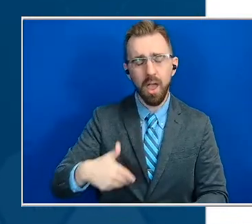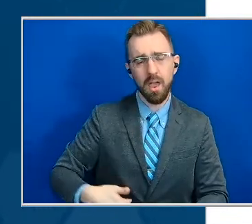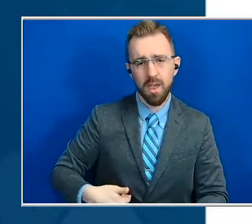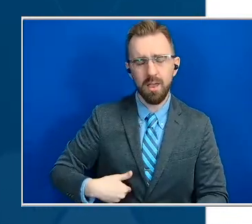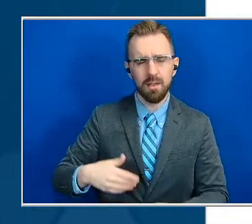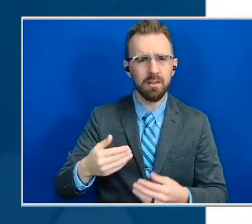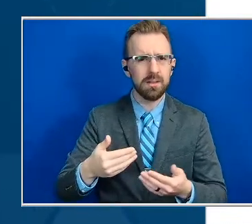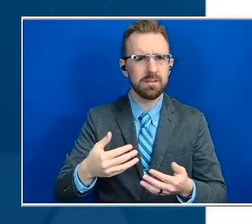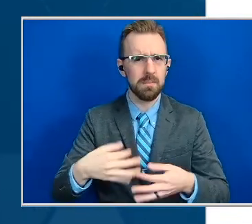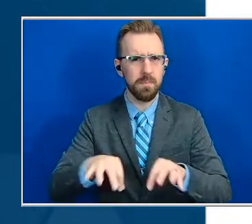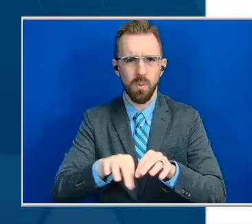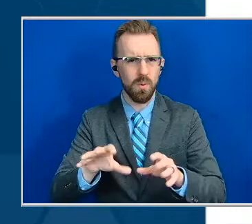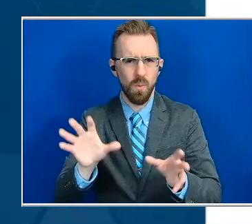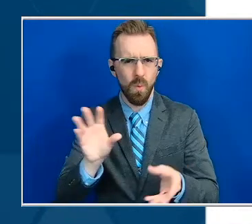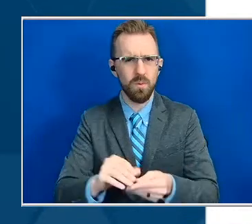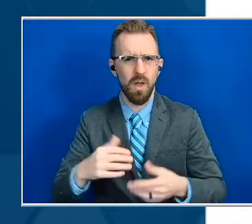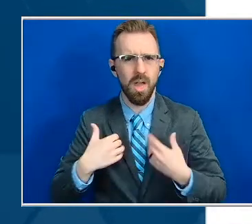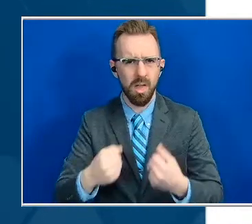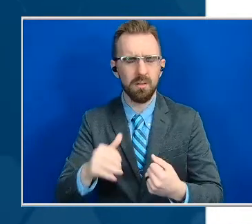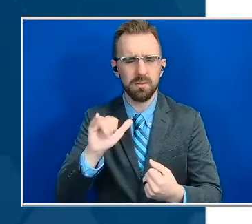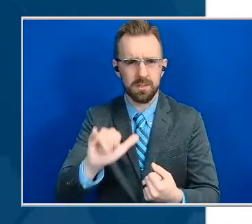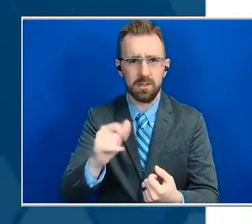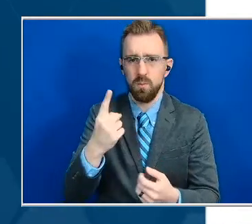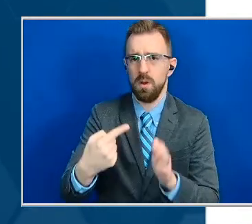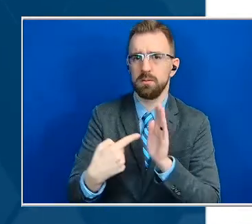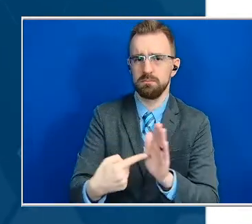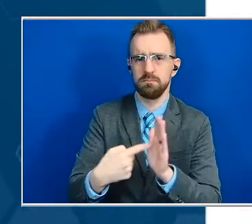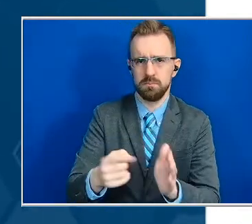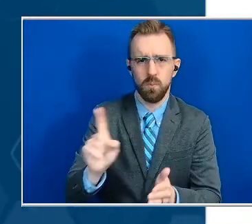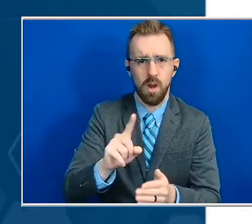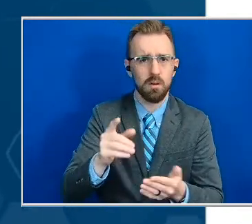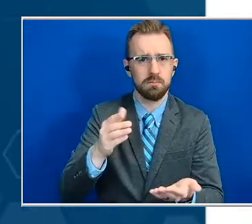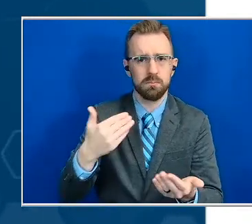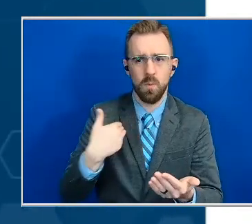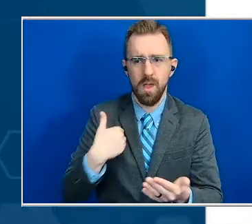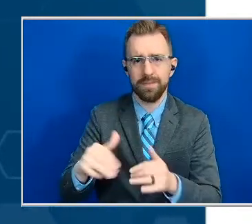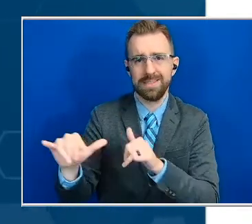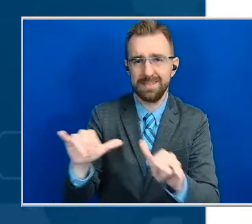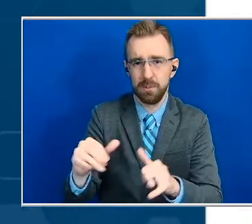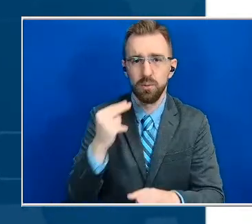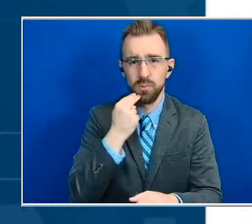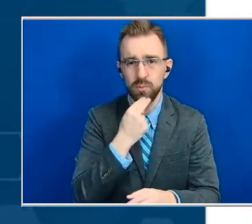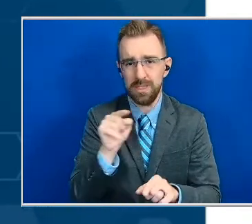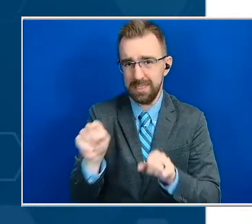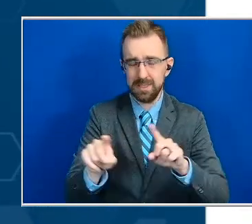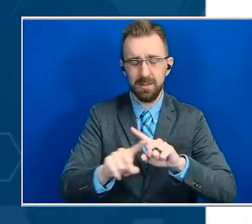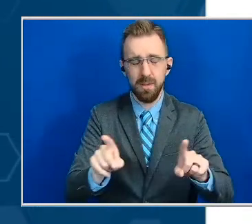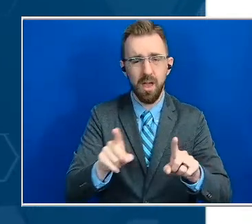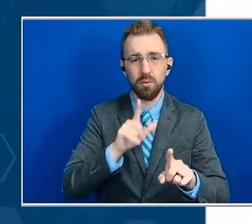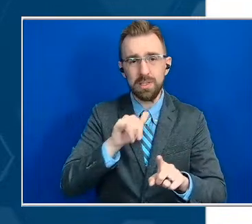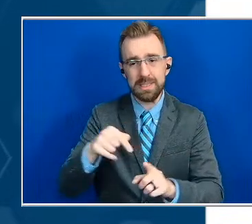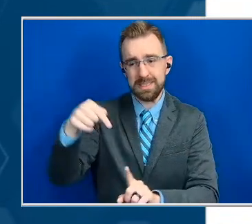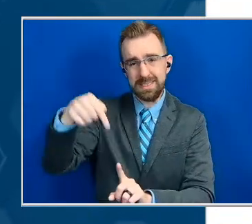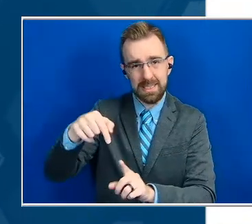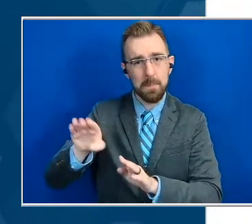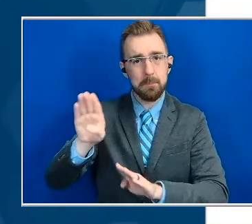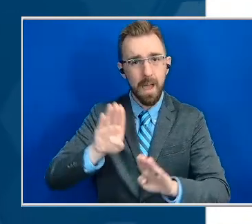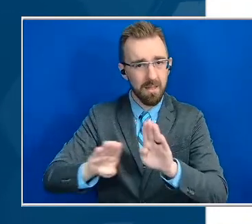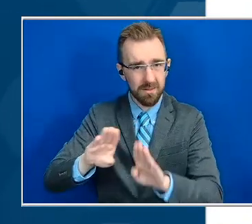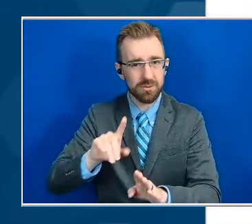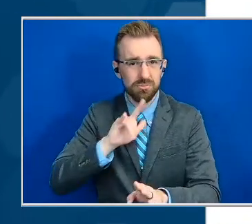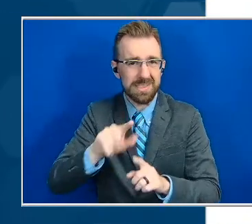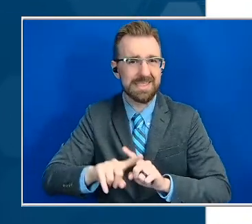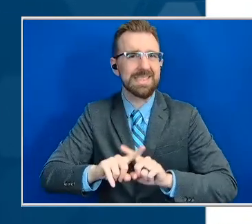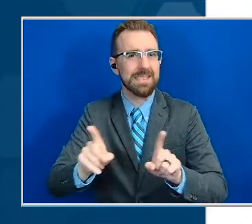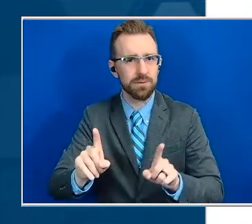overall health. So that's just one example of where you have similar nutrients, but they're so different from a biological perspective. In